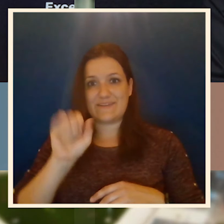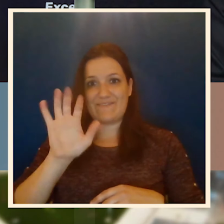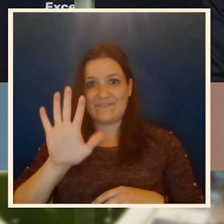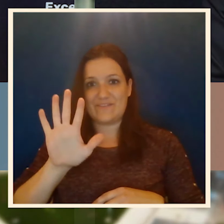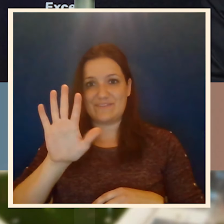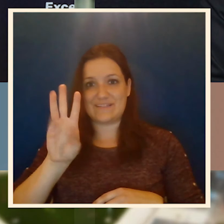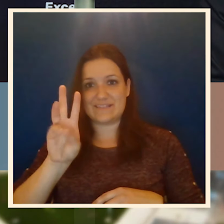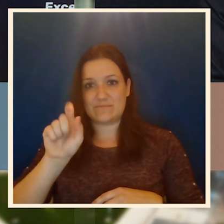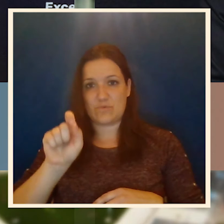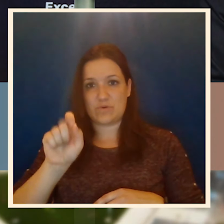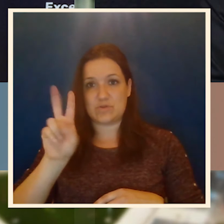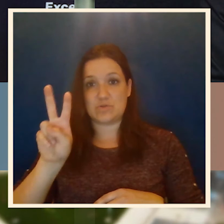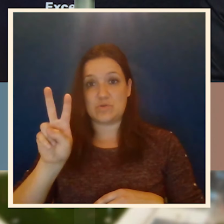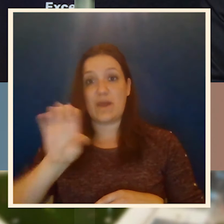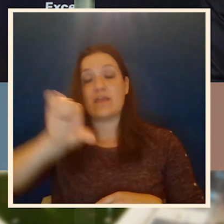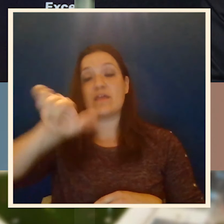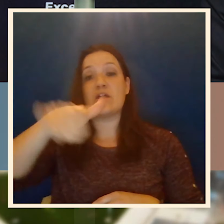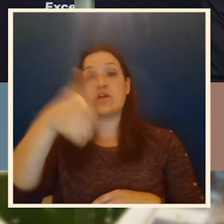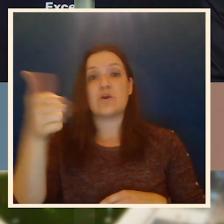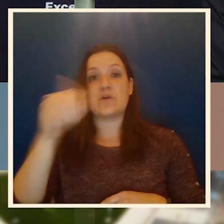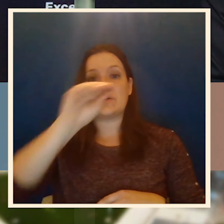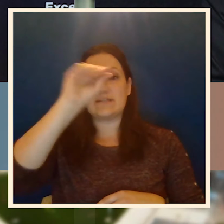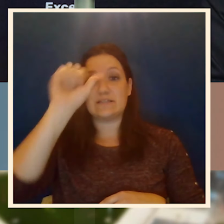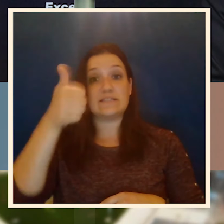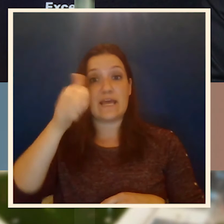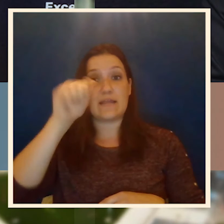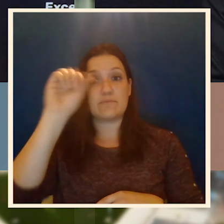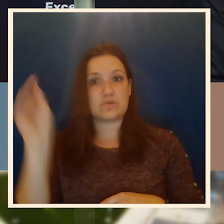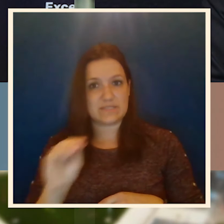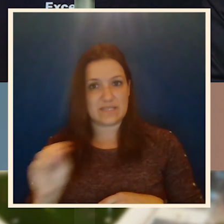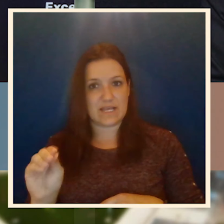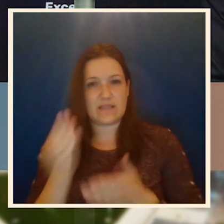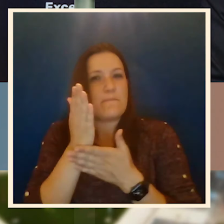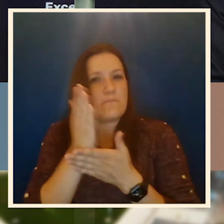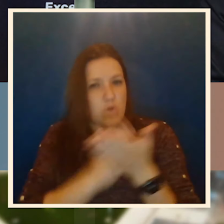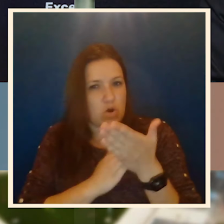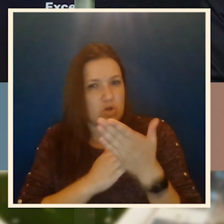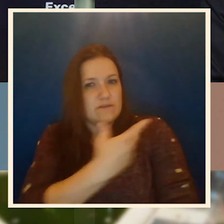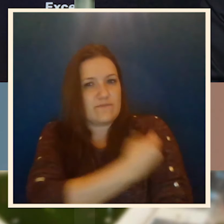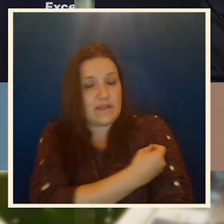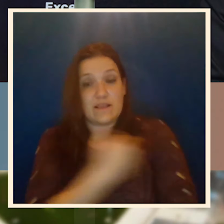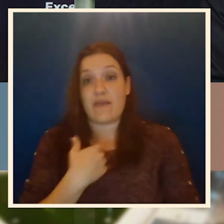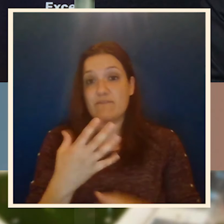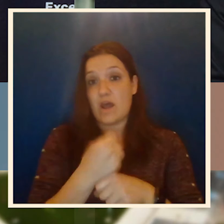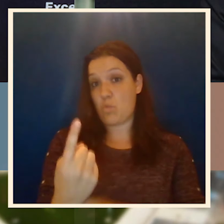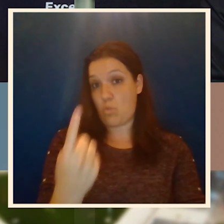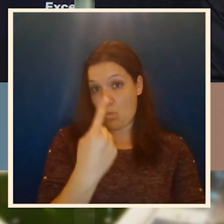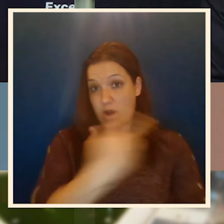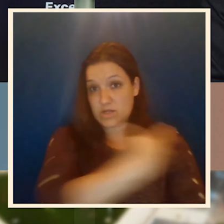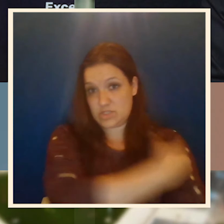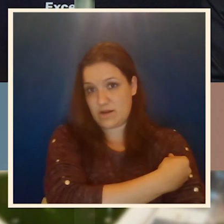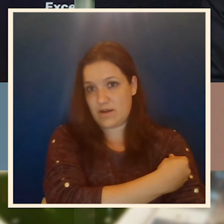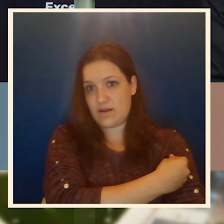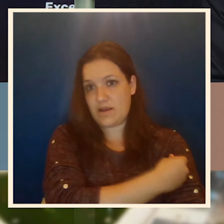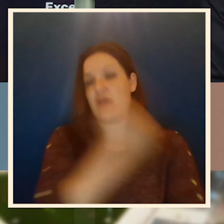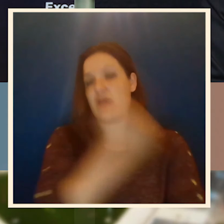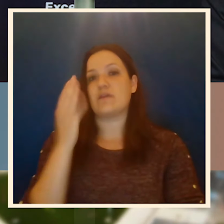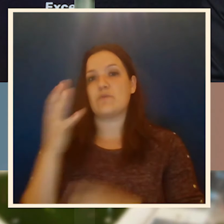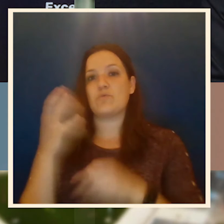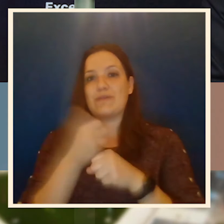again, in the country at 56.2. And then there's another 10.6% that are